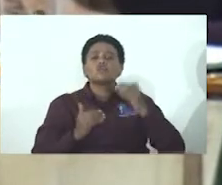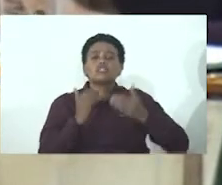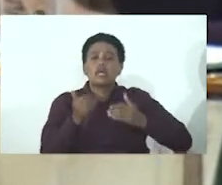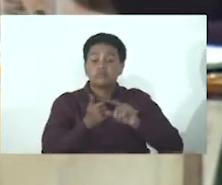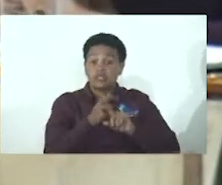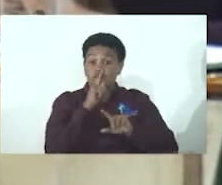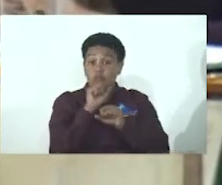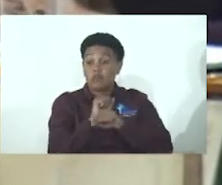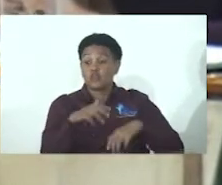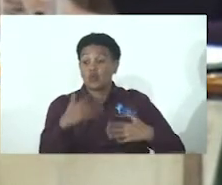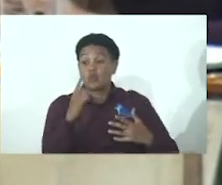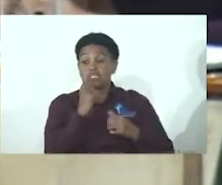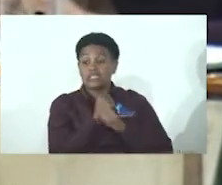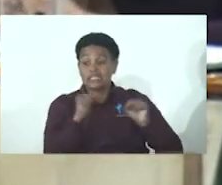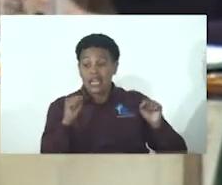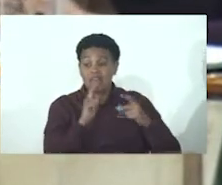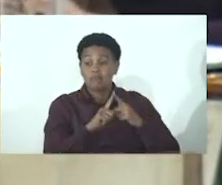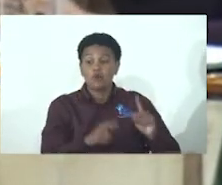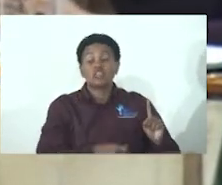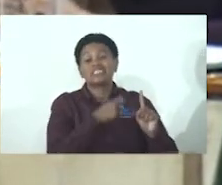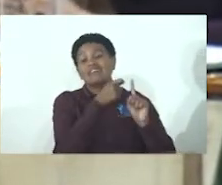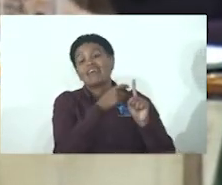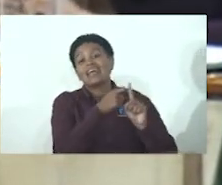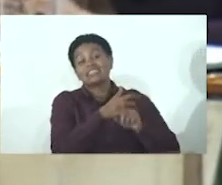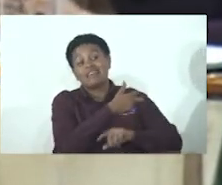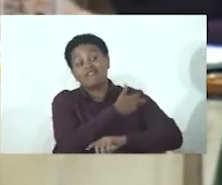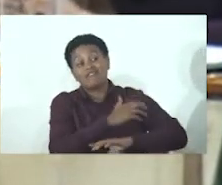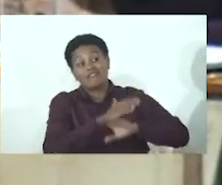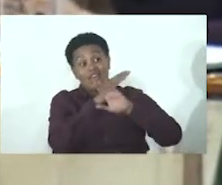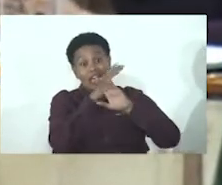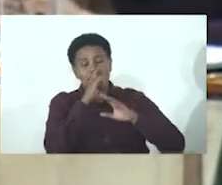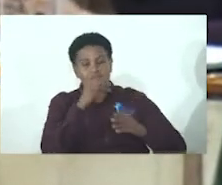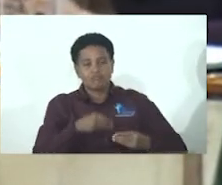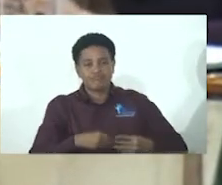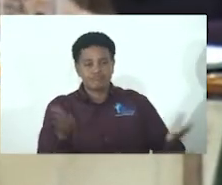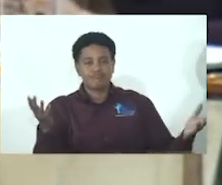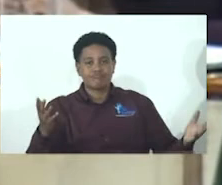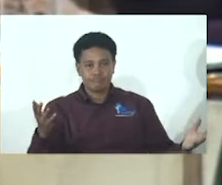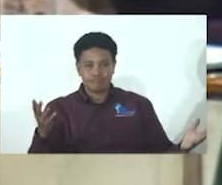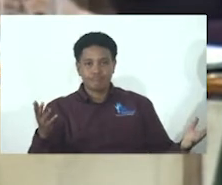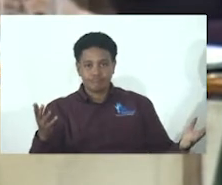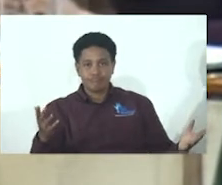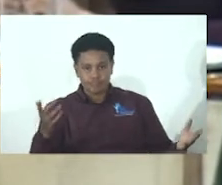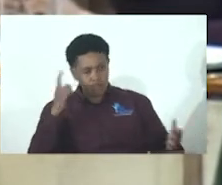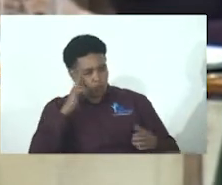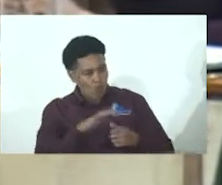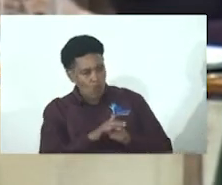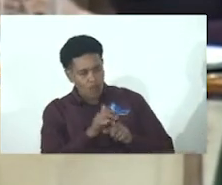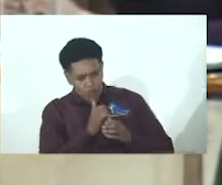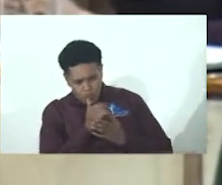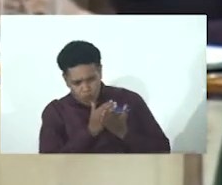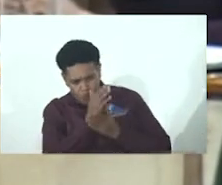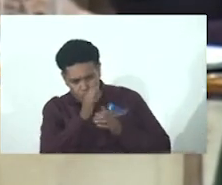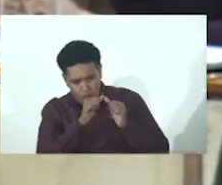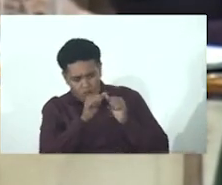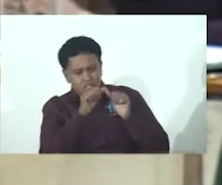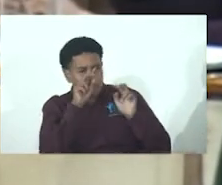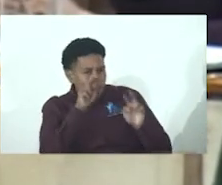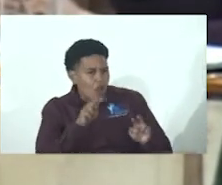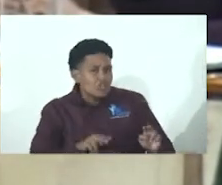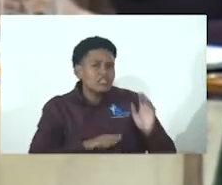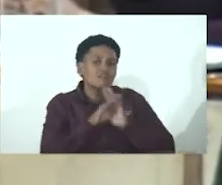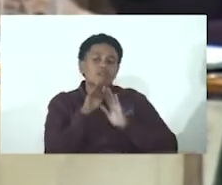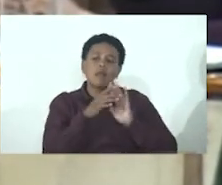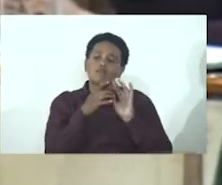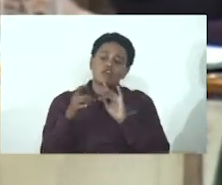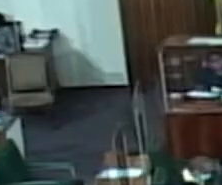to ensure that safe and effective vaccines are deployed through the continued monitoring of developments related to